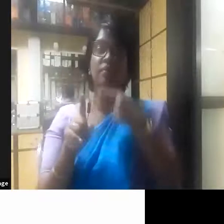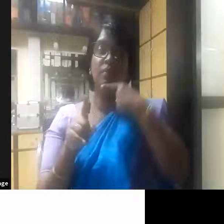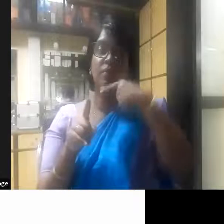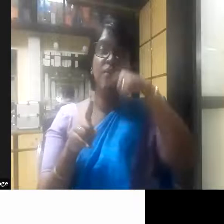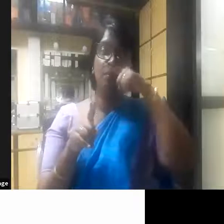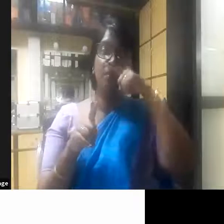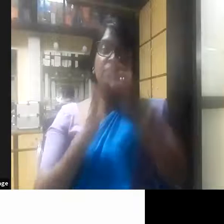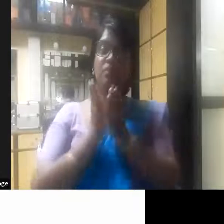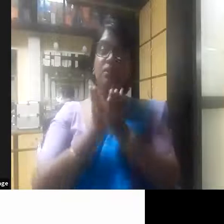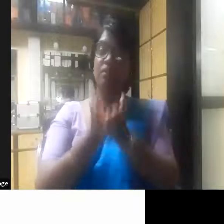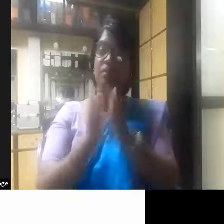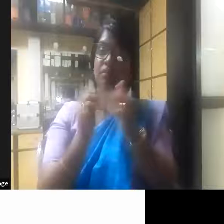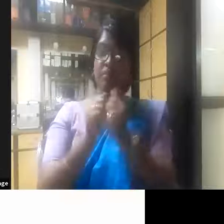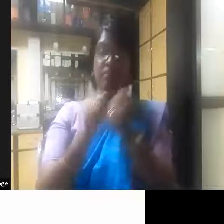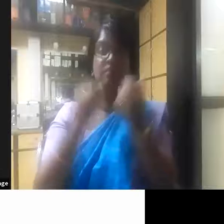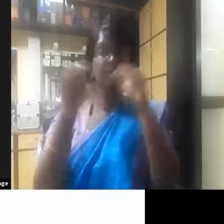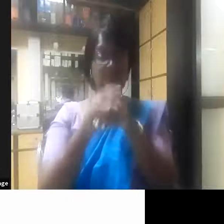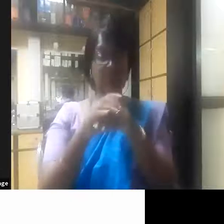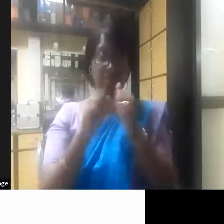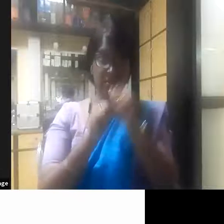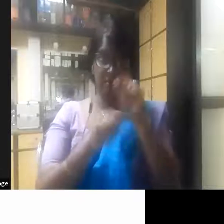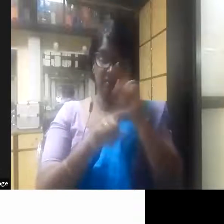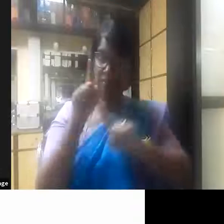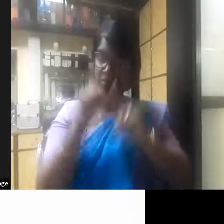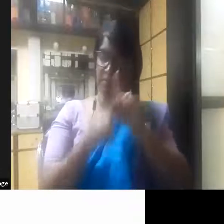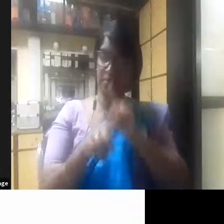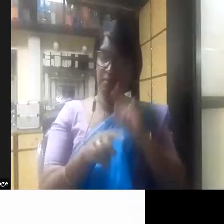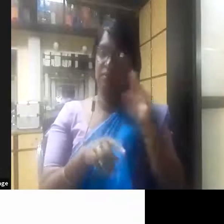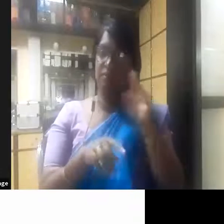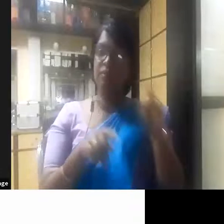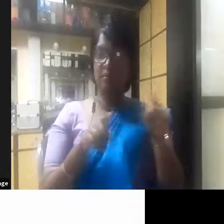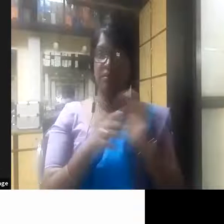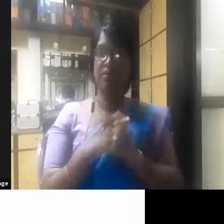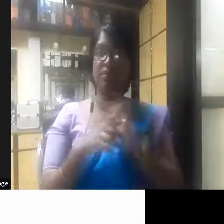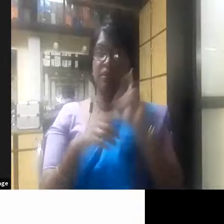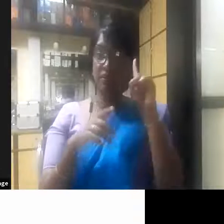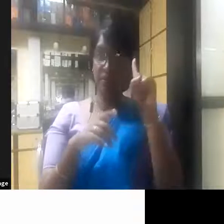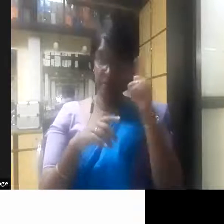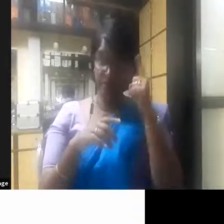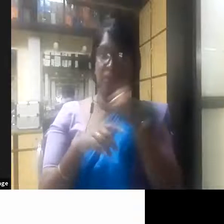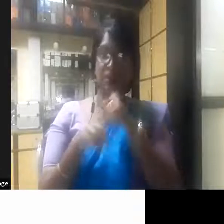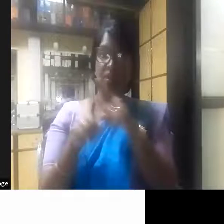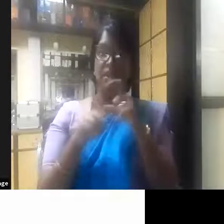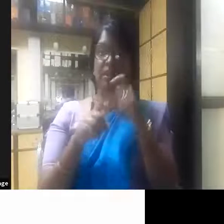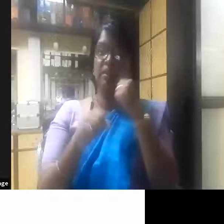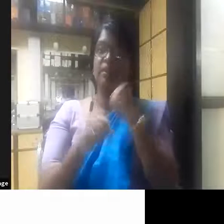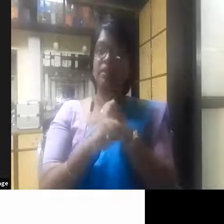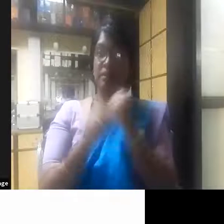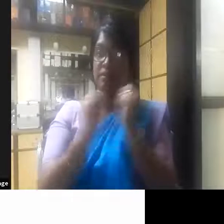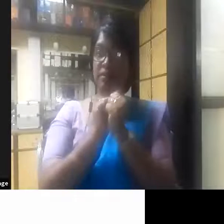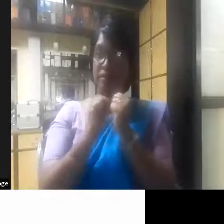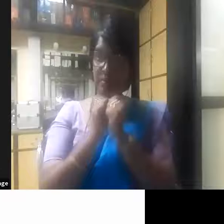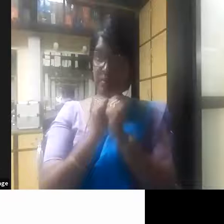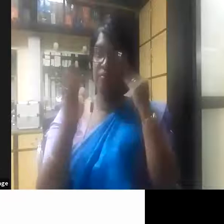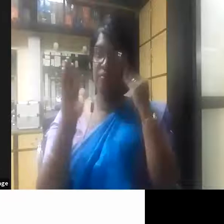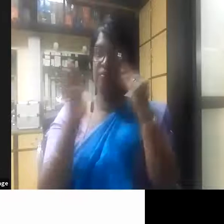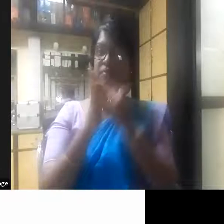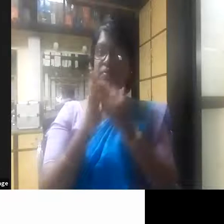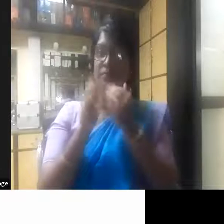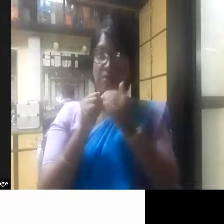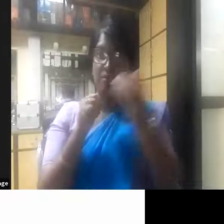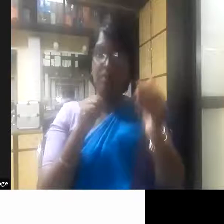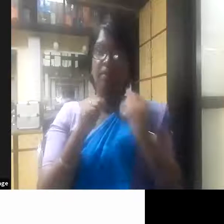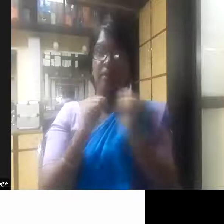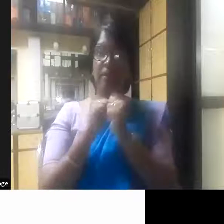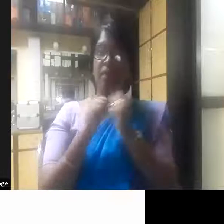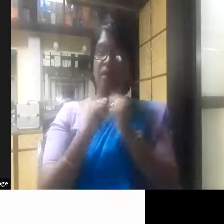Let me first focus on the role of digitalization has played in the logistics industry. The logistics industry, which